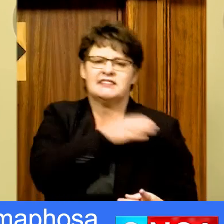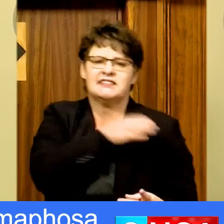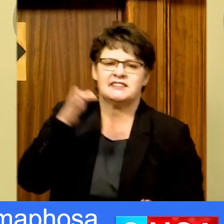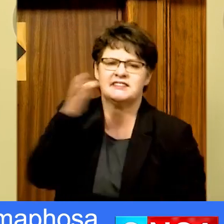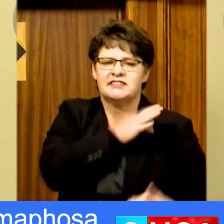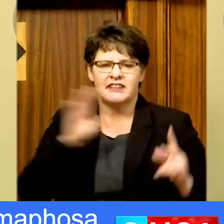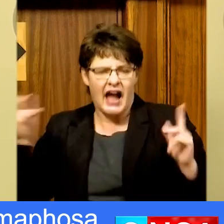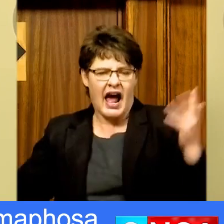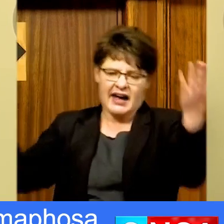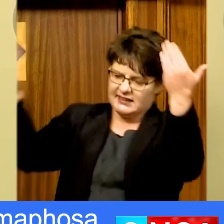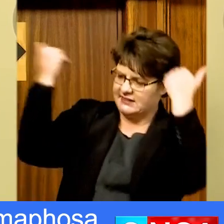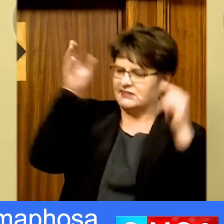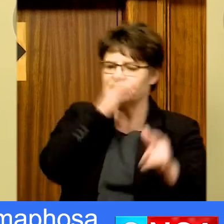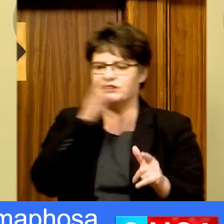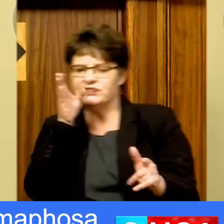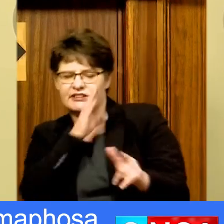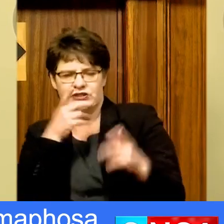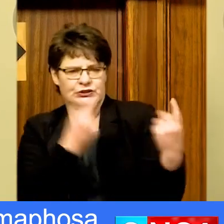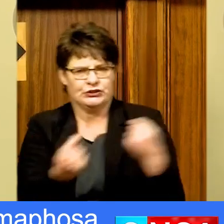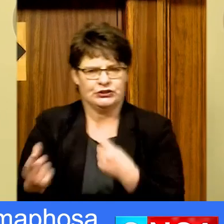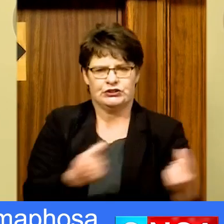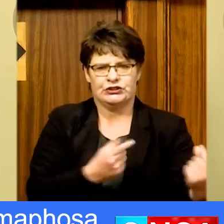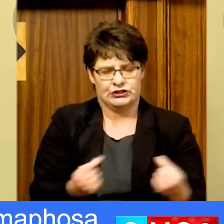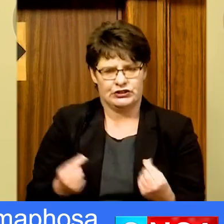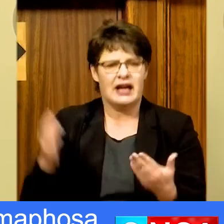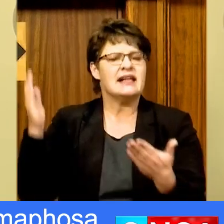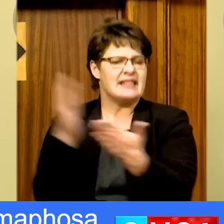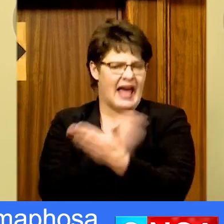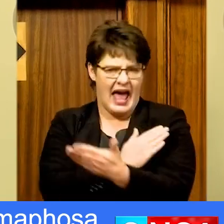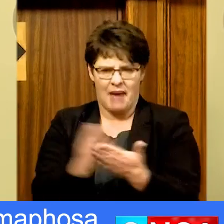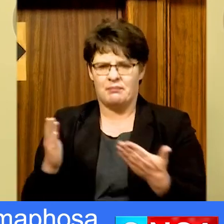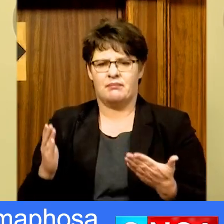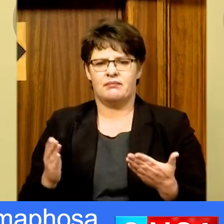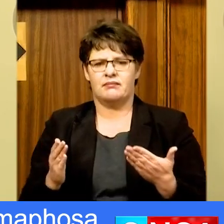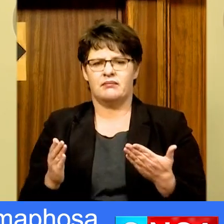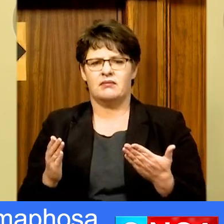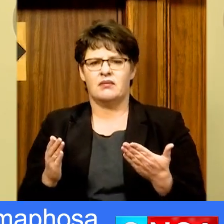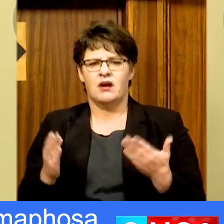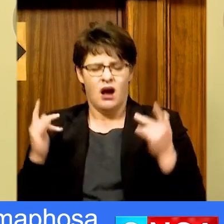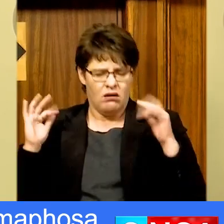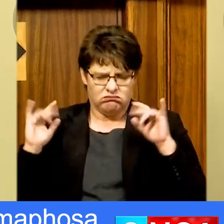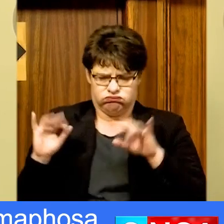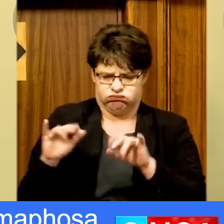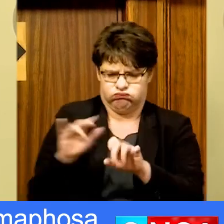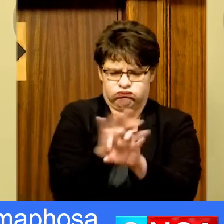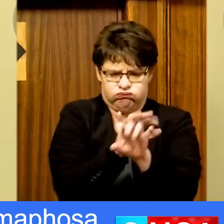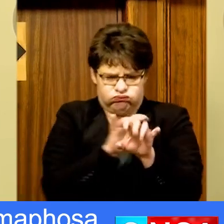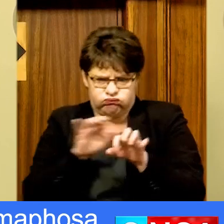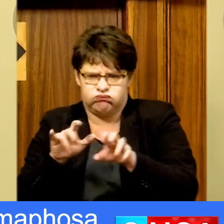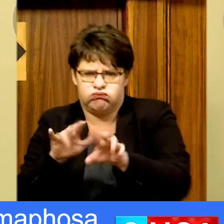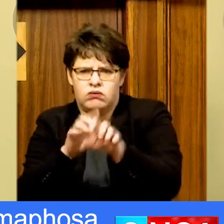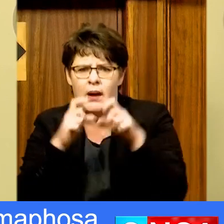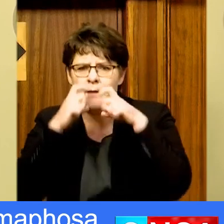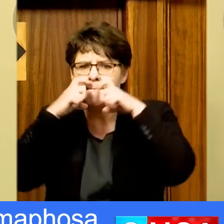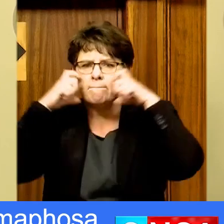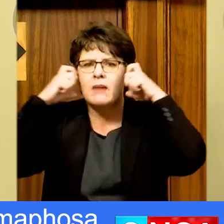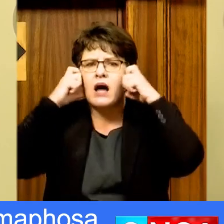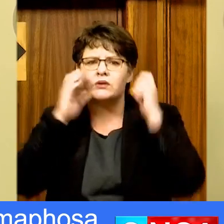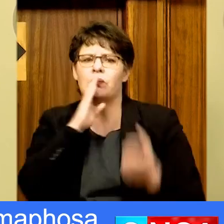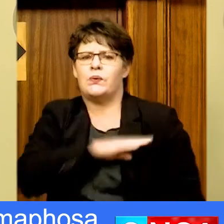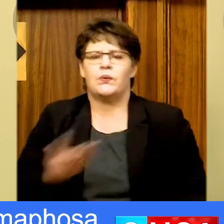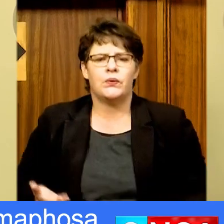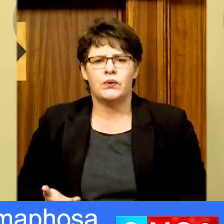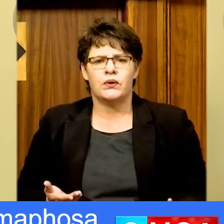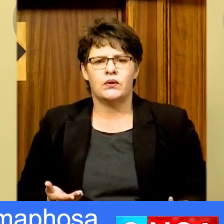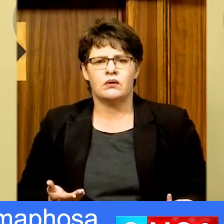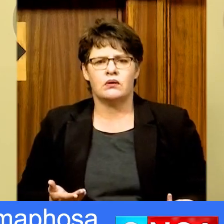drinking sprees, some who walk in crowded spaces without the